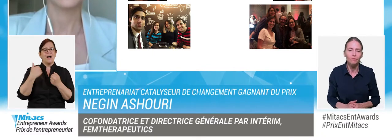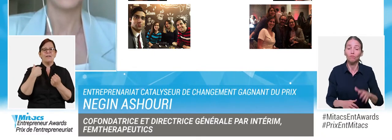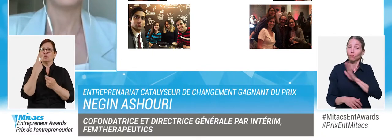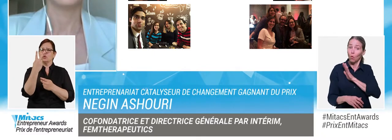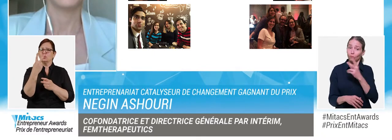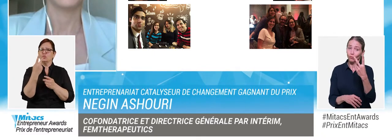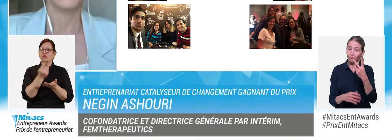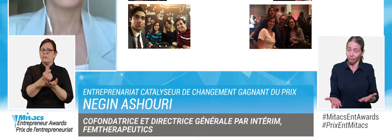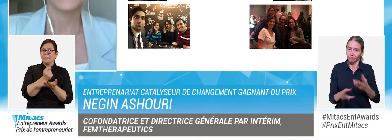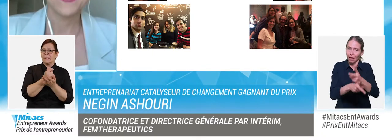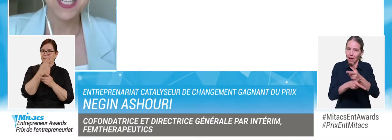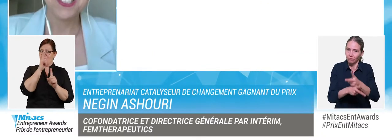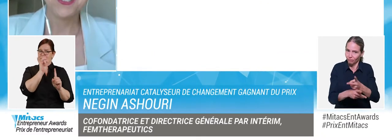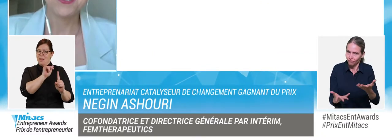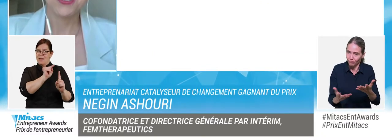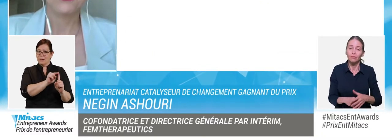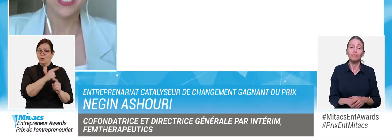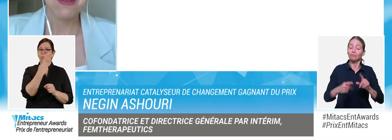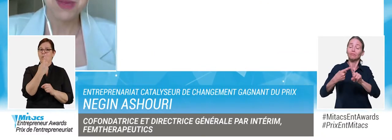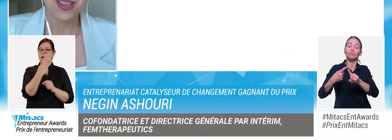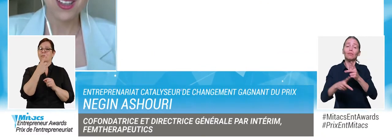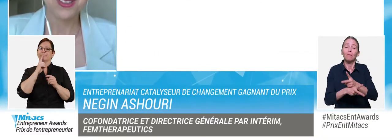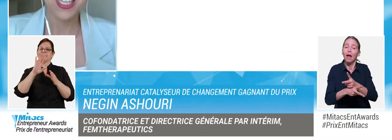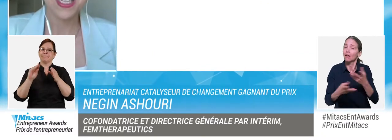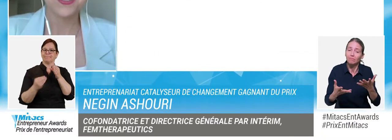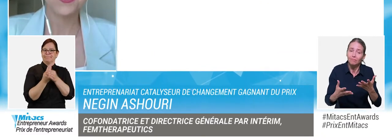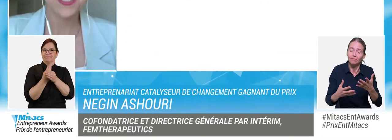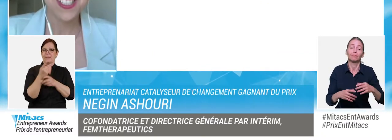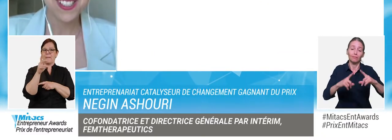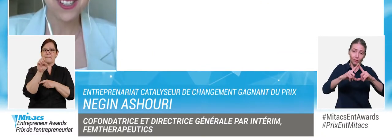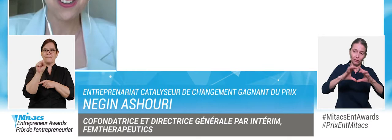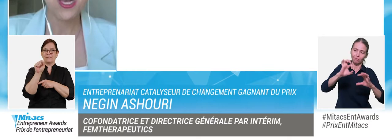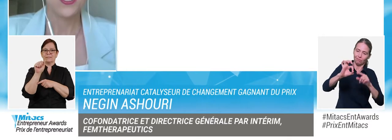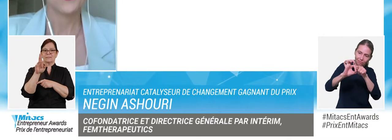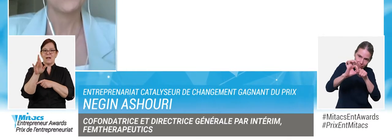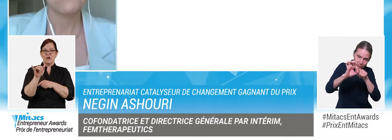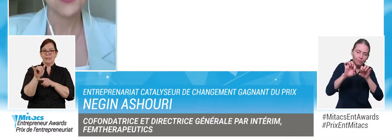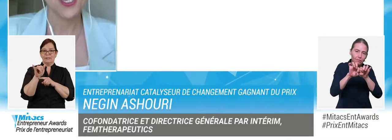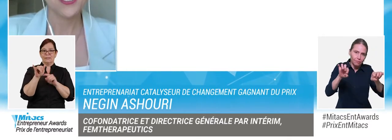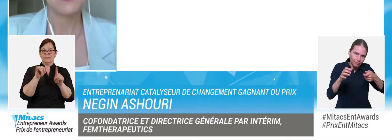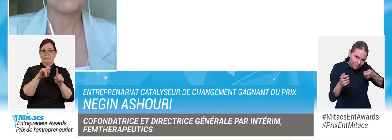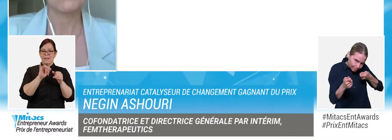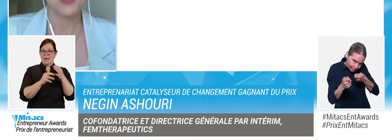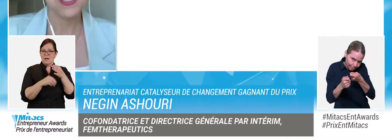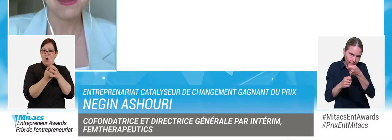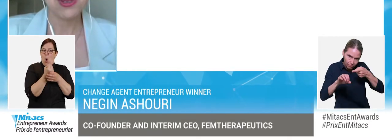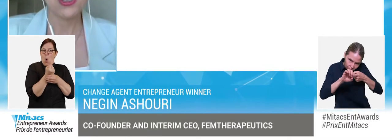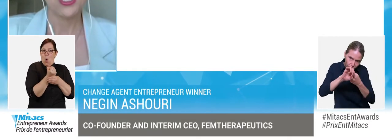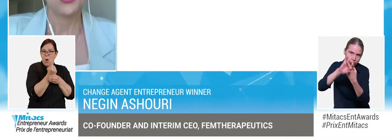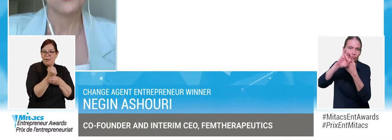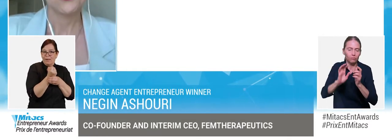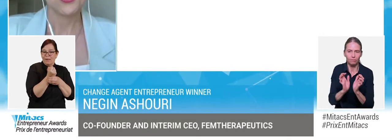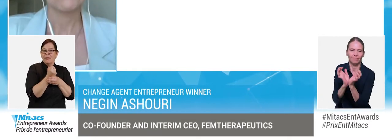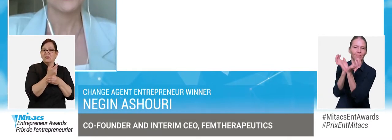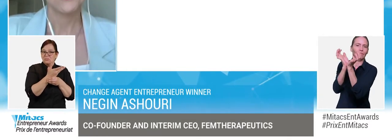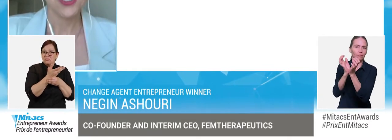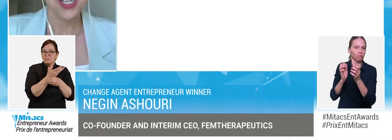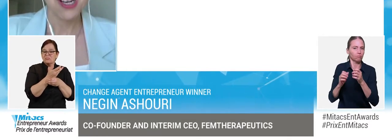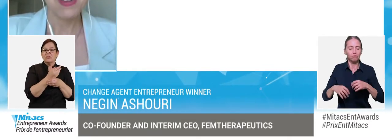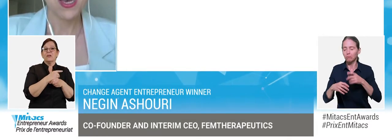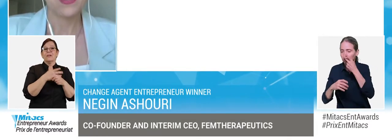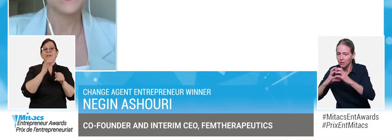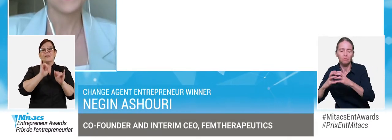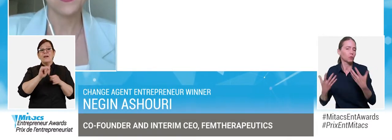immigrant and as an international student who came to Canada 3 years ago, I never thought it would be possible to start